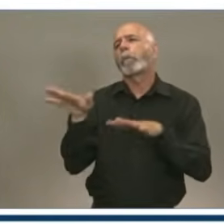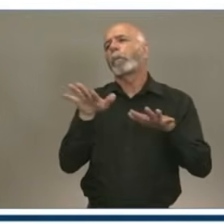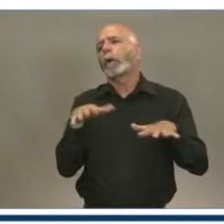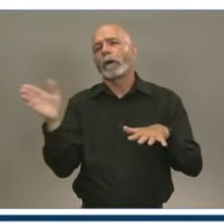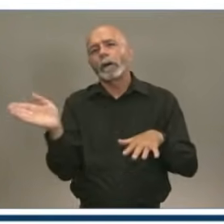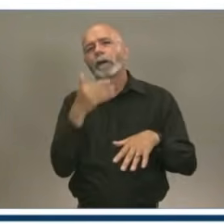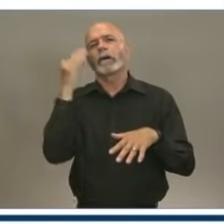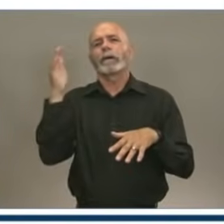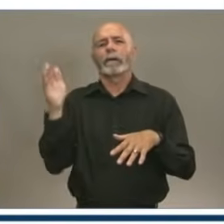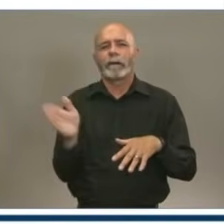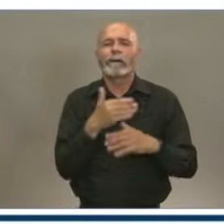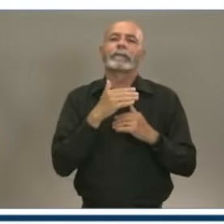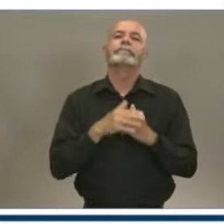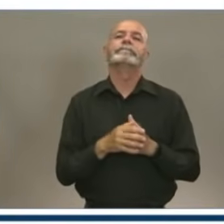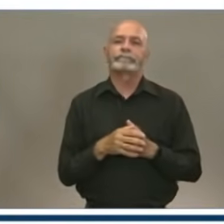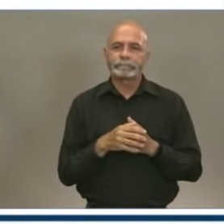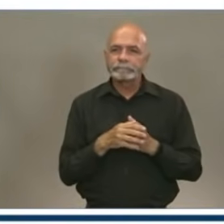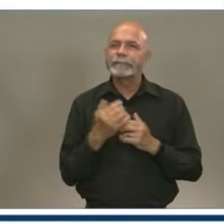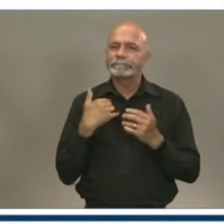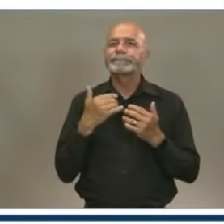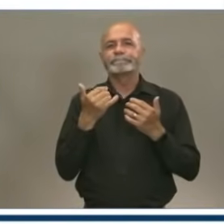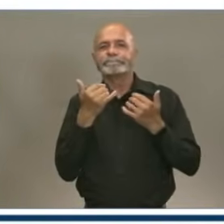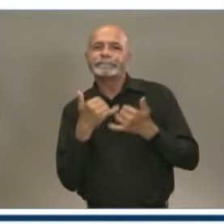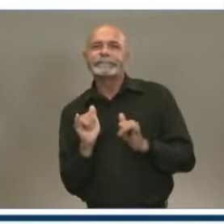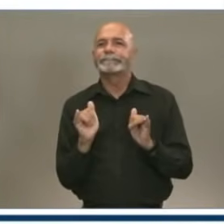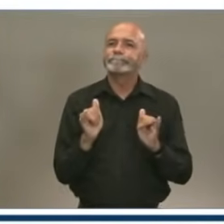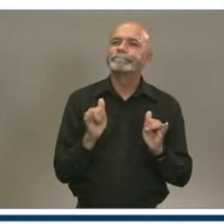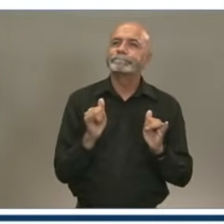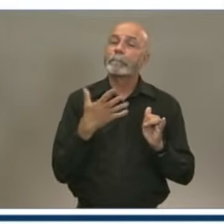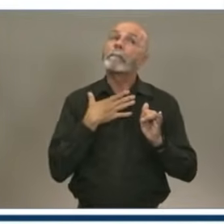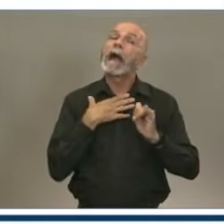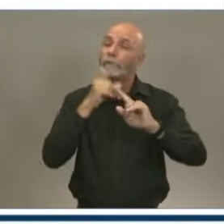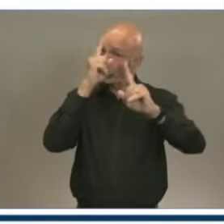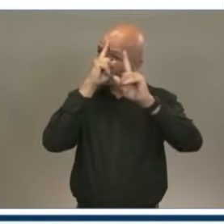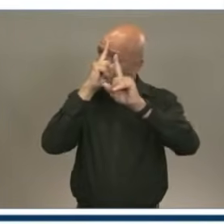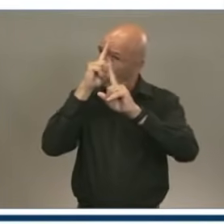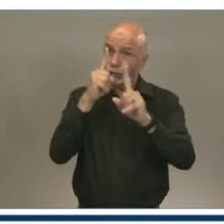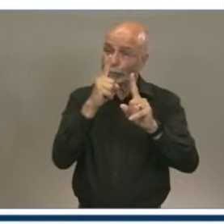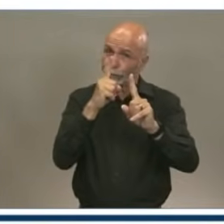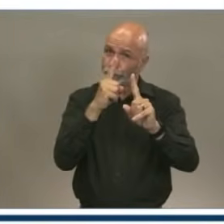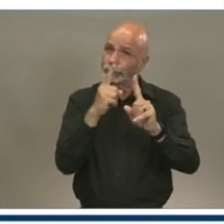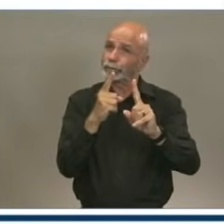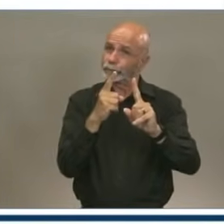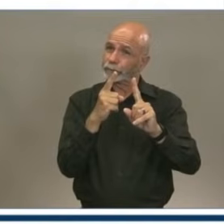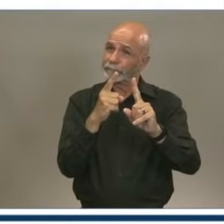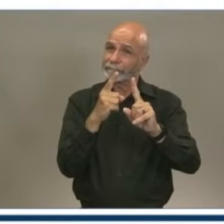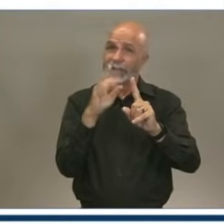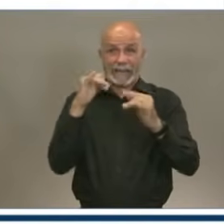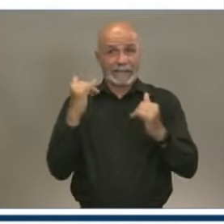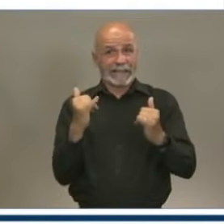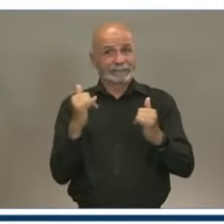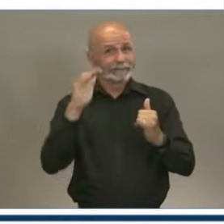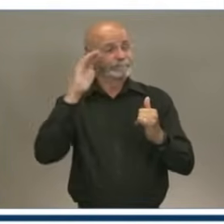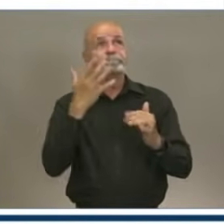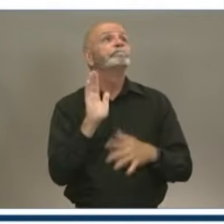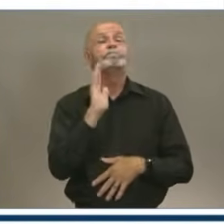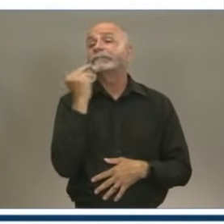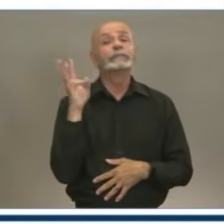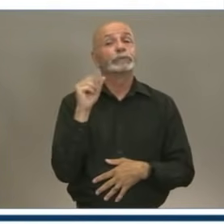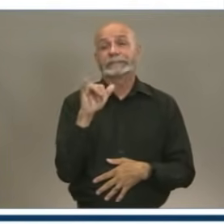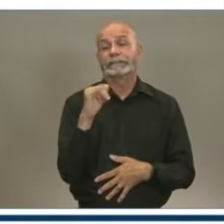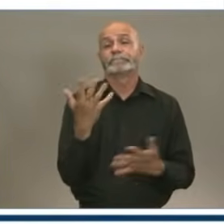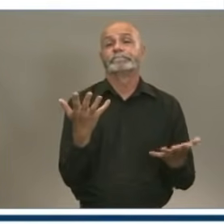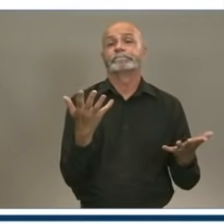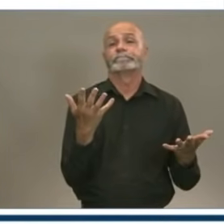and we are still continuing in our targeted approaches. Walk-ins work better. We've seen that with Convention Center, and we're expanding